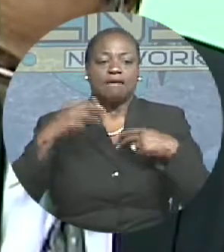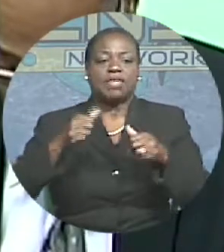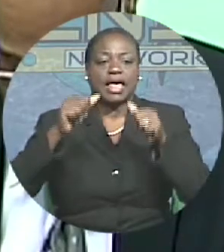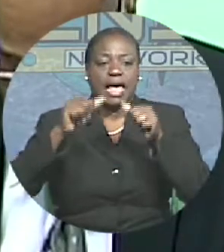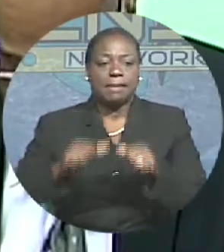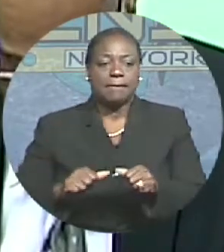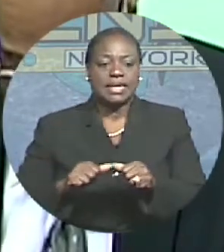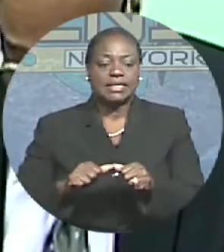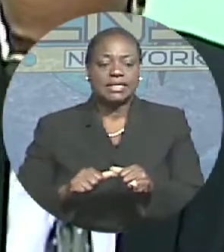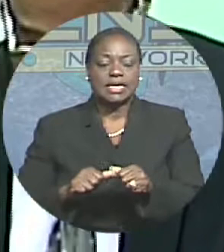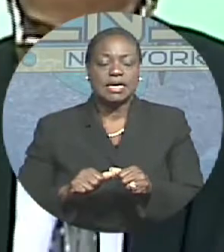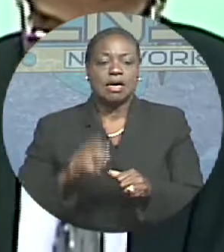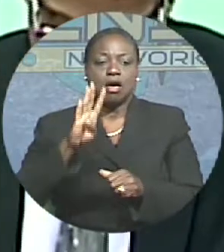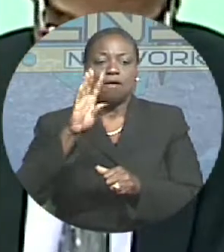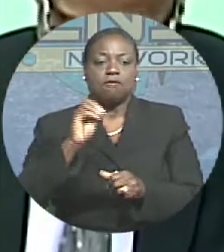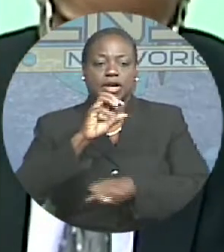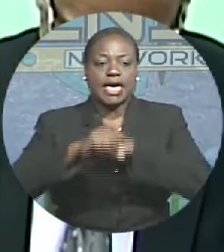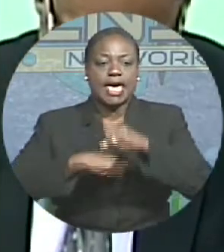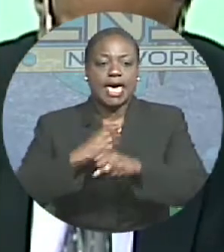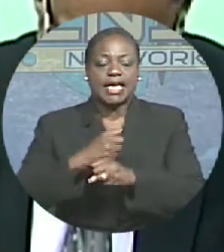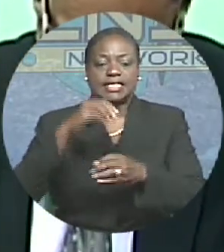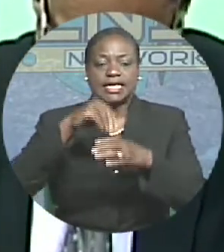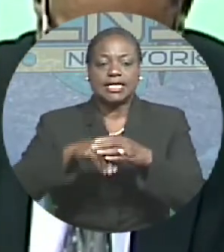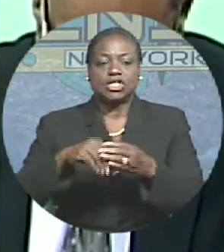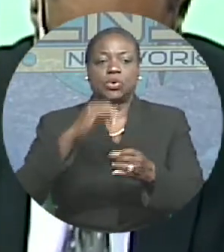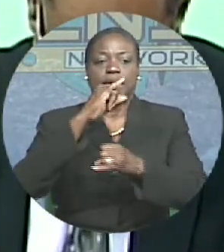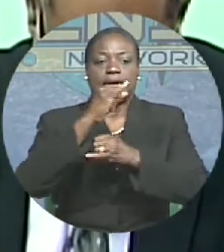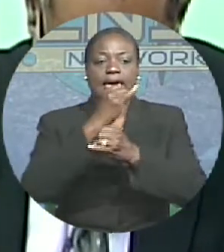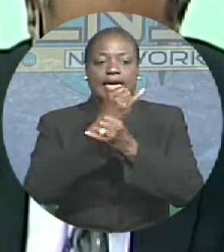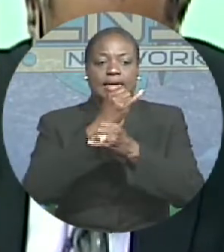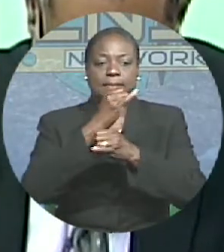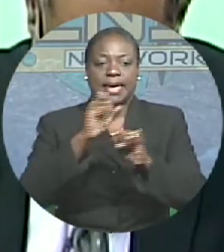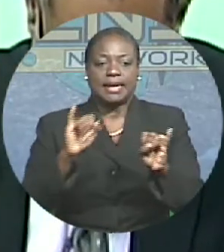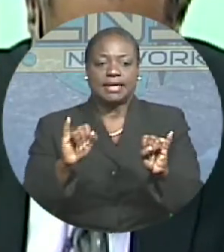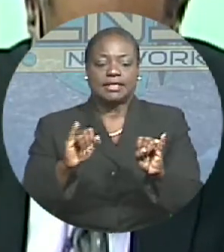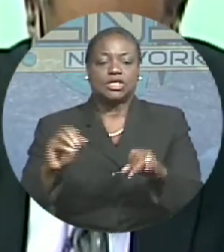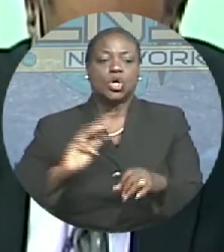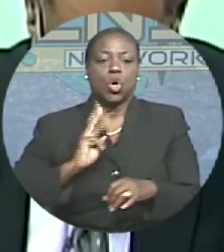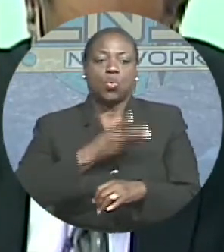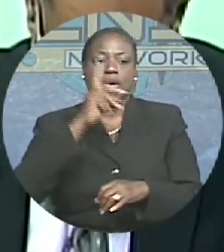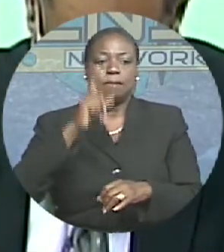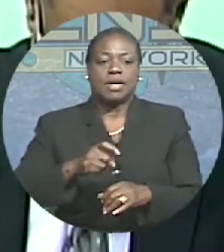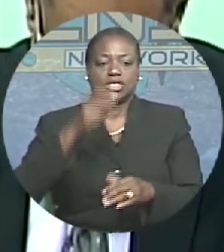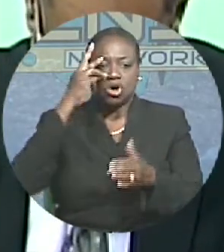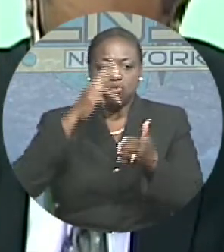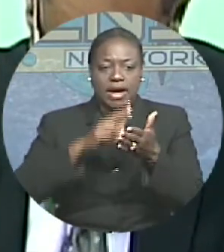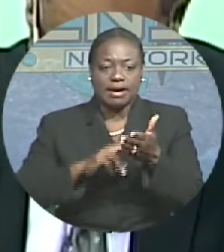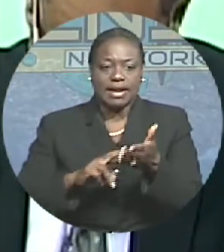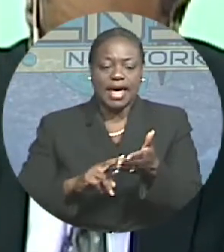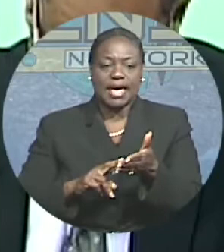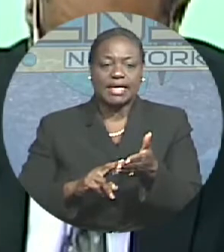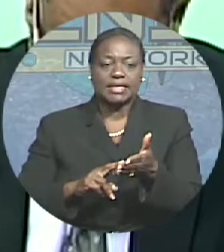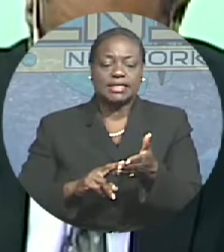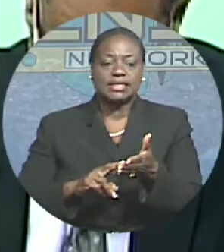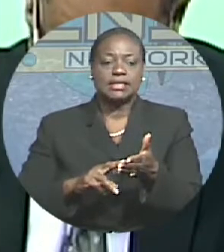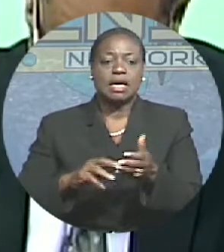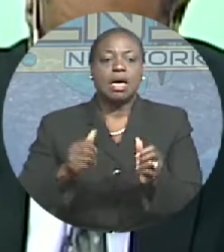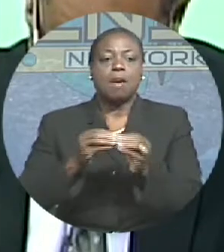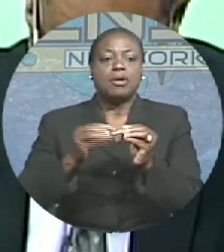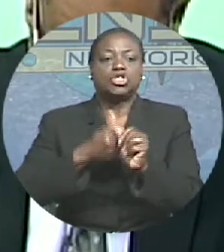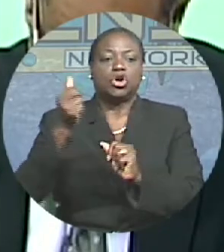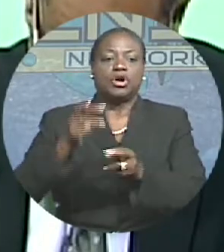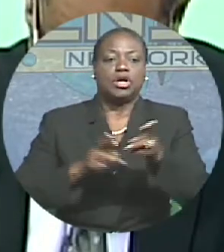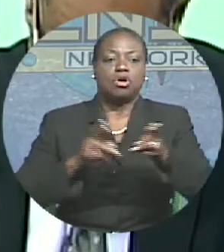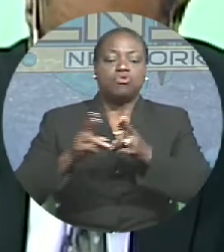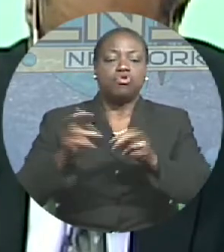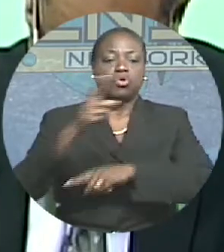40 years into independence, Mr. Speaker, we must recognize Majority Rule Day by creation of this holiday. For sure, we must do